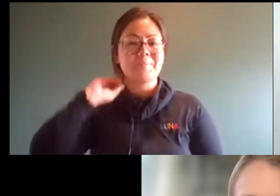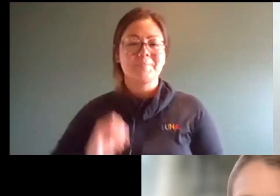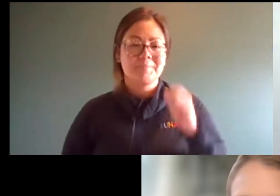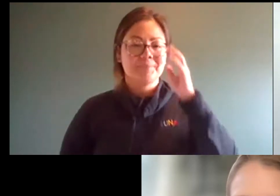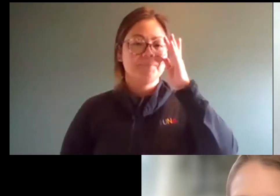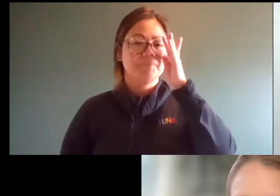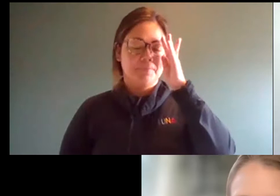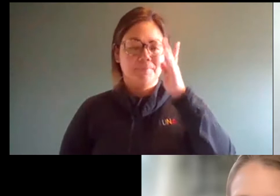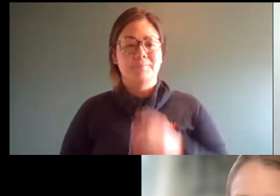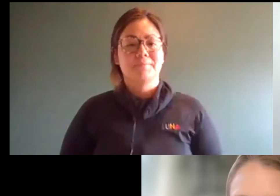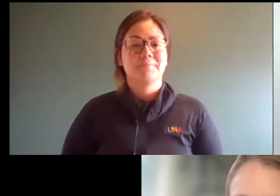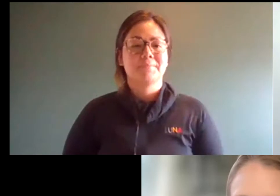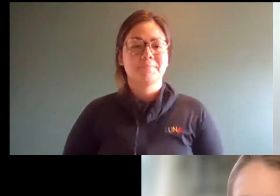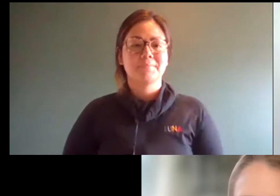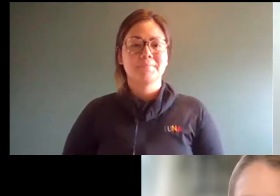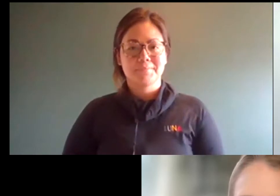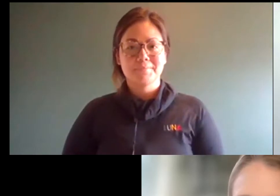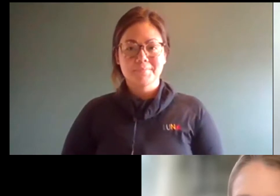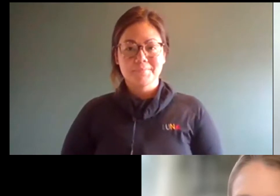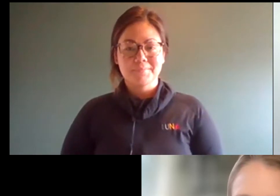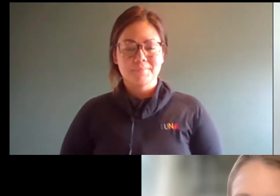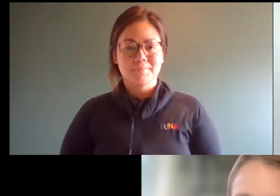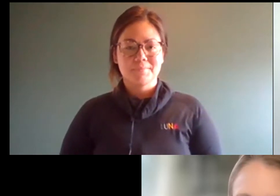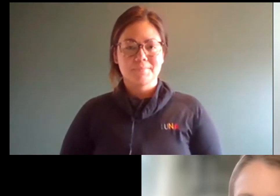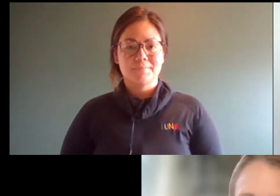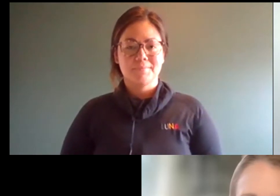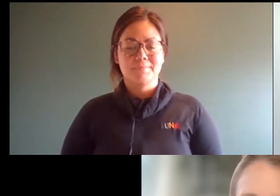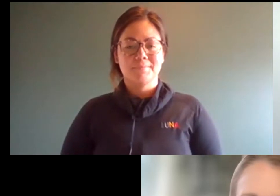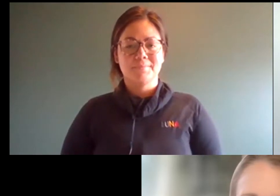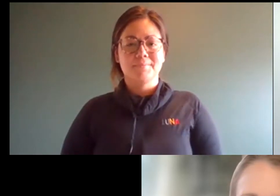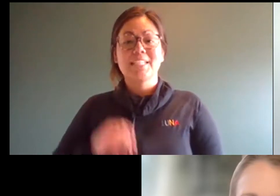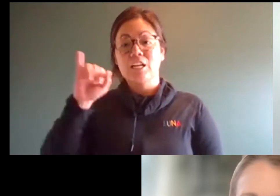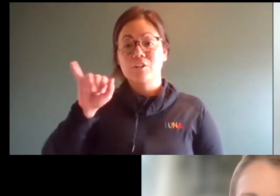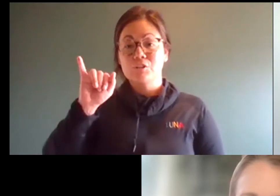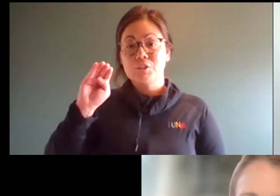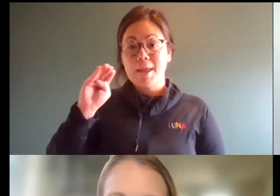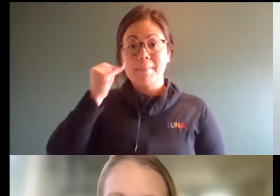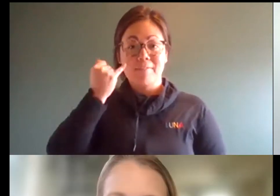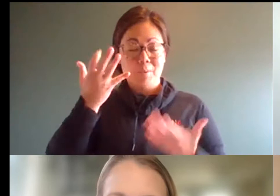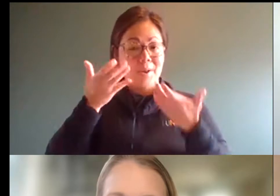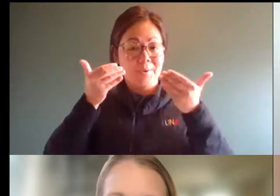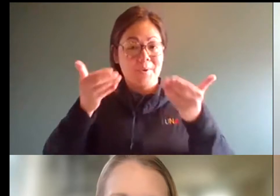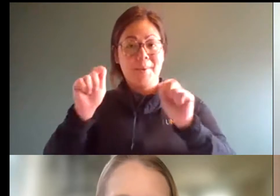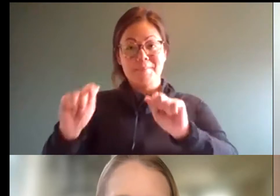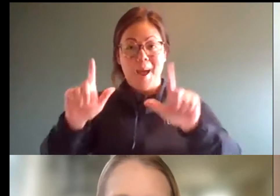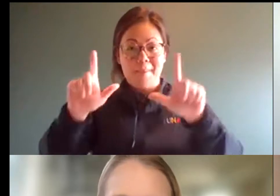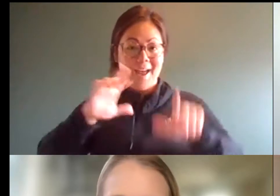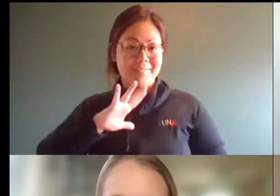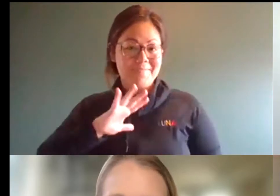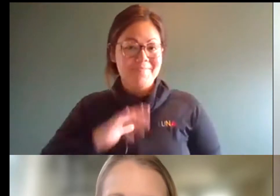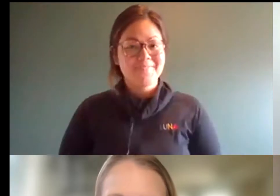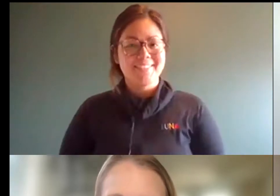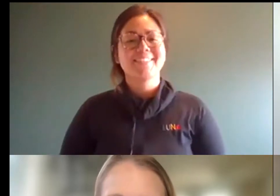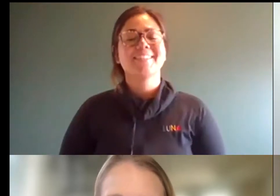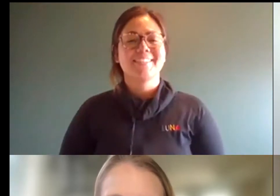We'll bring Cynthia back up, and Jim, if you want to go ahead and pop on here. There